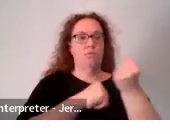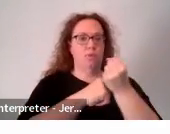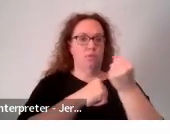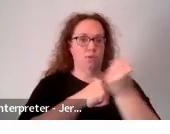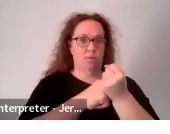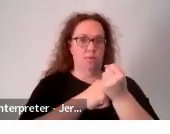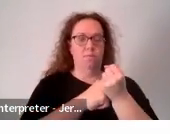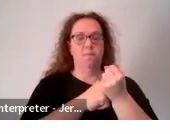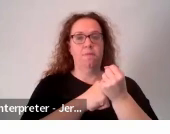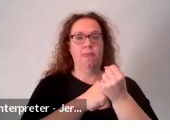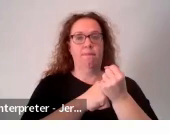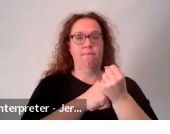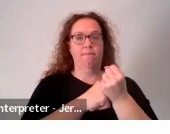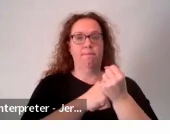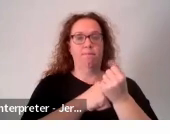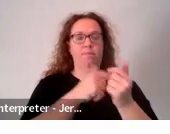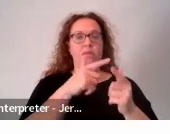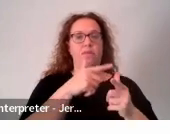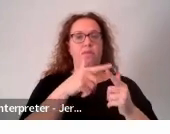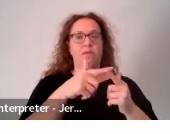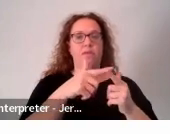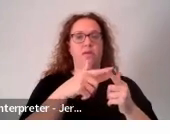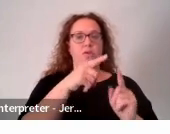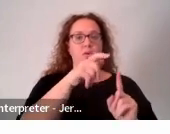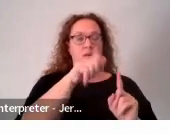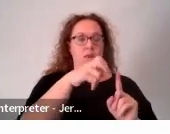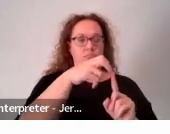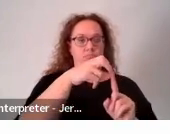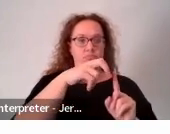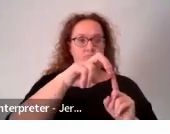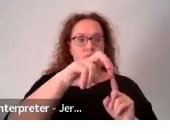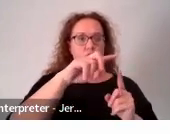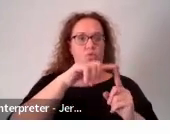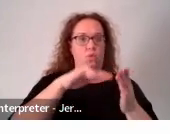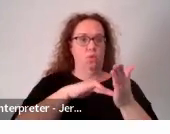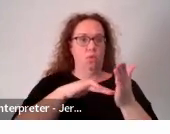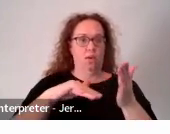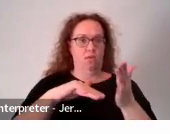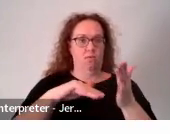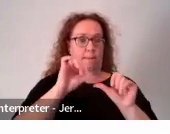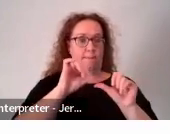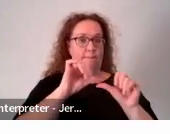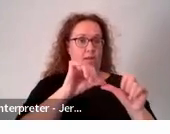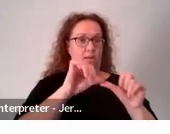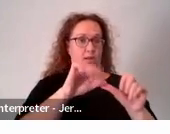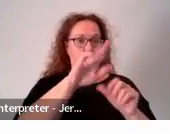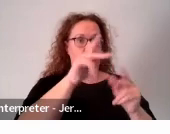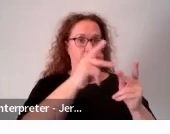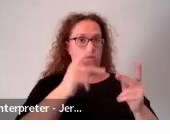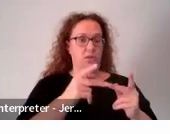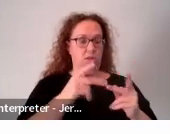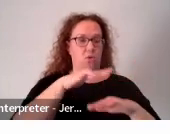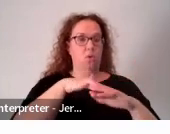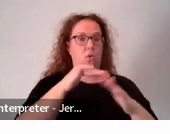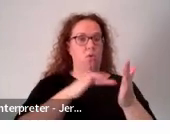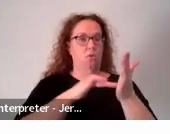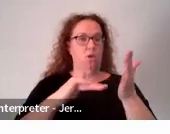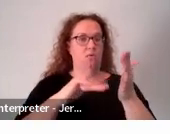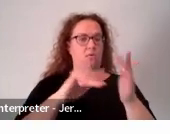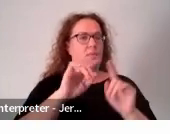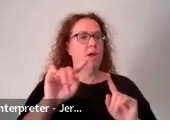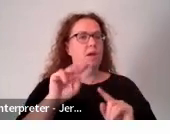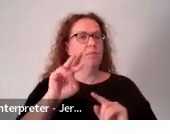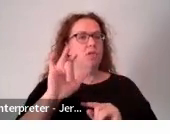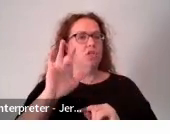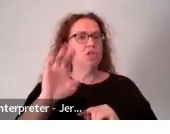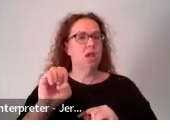supports that you then could move on to the waiver and maintain your waiver spot. But Michelle,